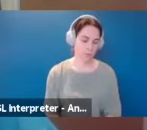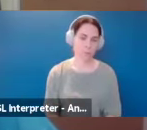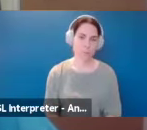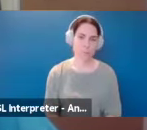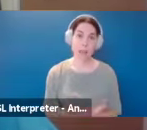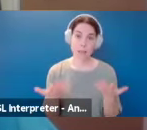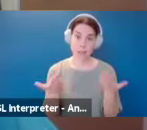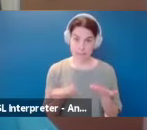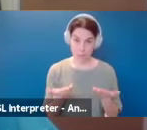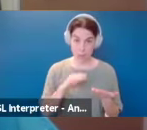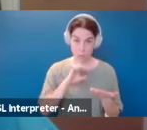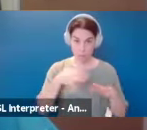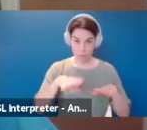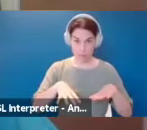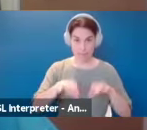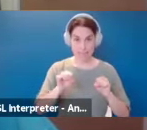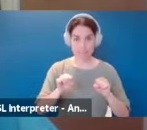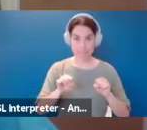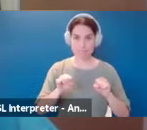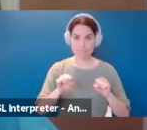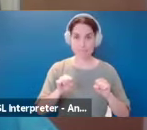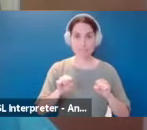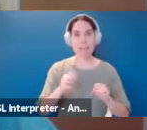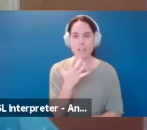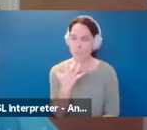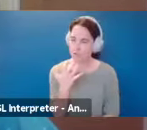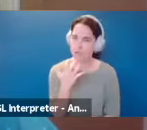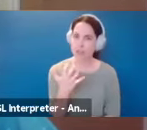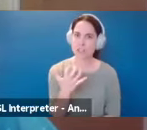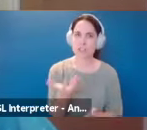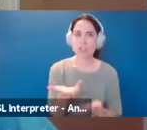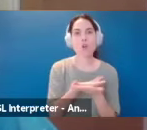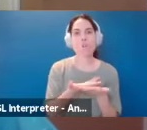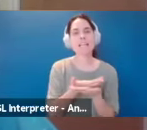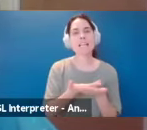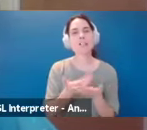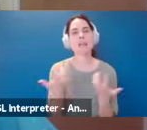this courageous conversation with an icebreaker.